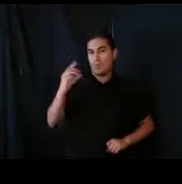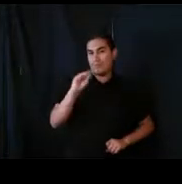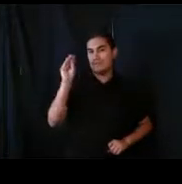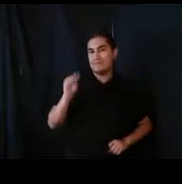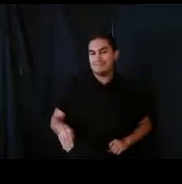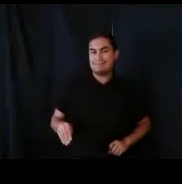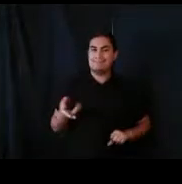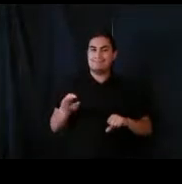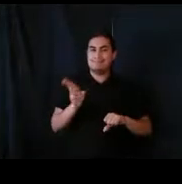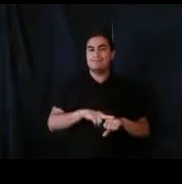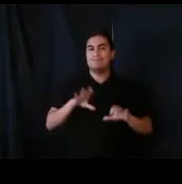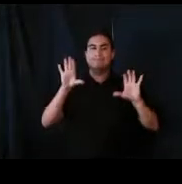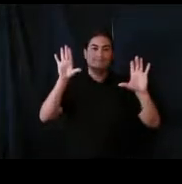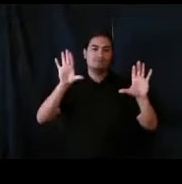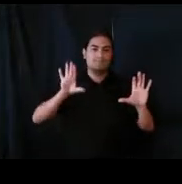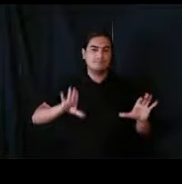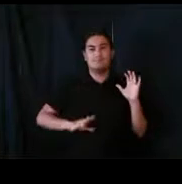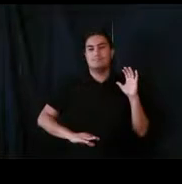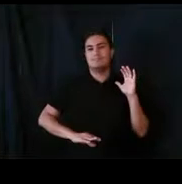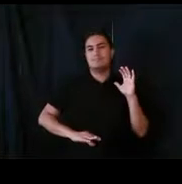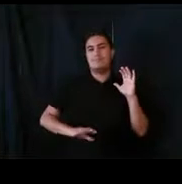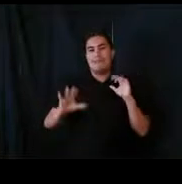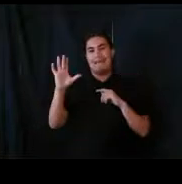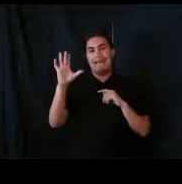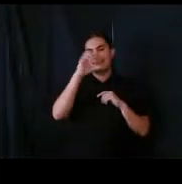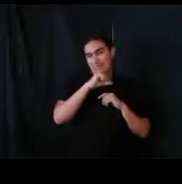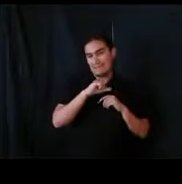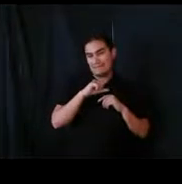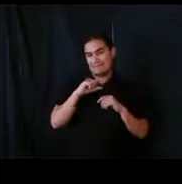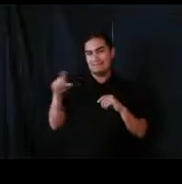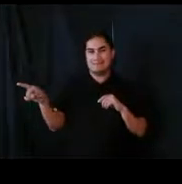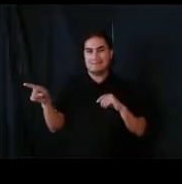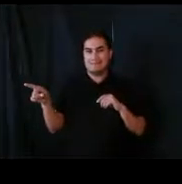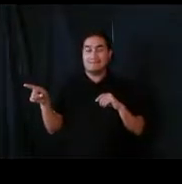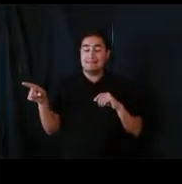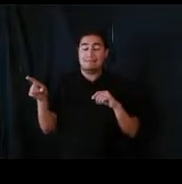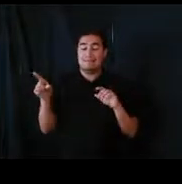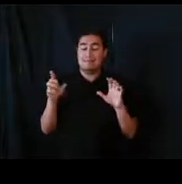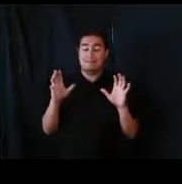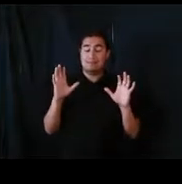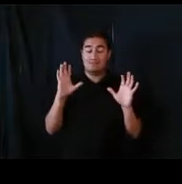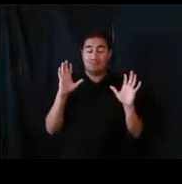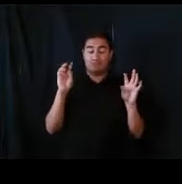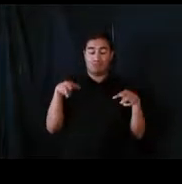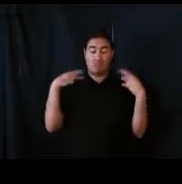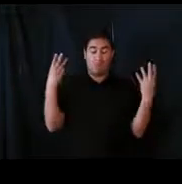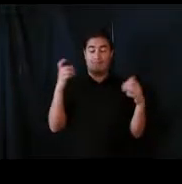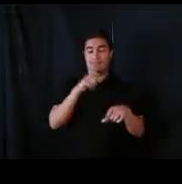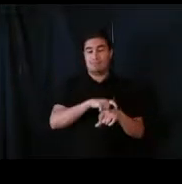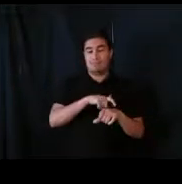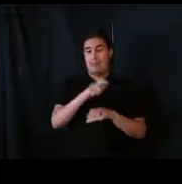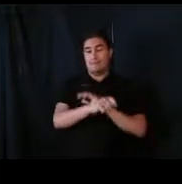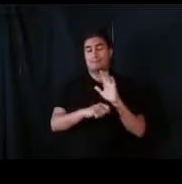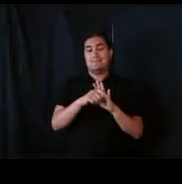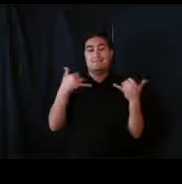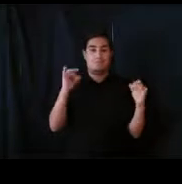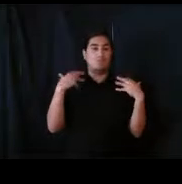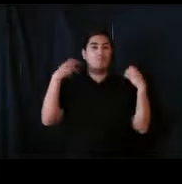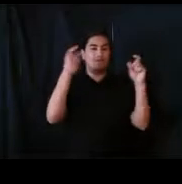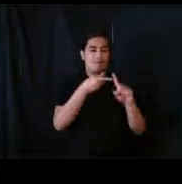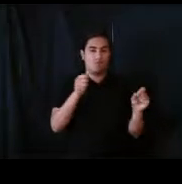fantastic uh estimate this is um these are uncharted times remember we're recovering from coverage still at this date these